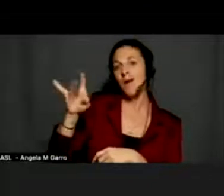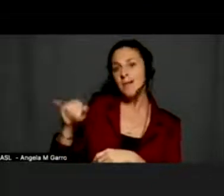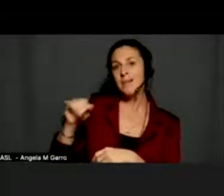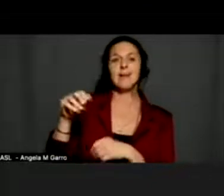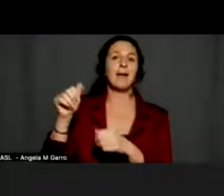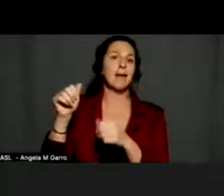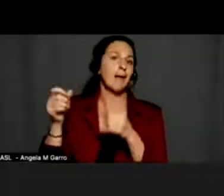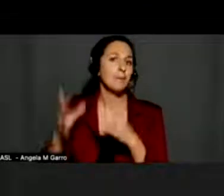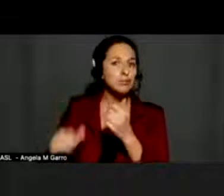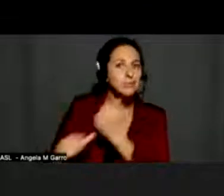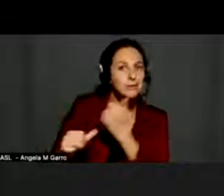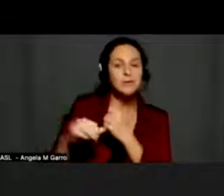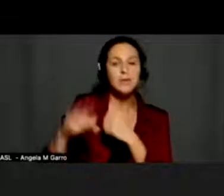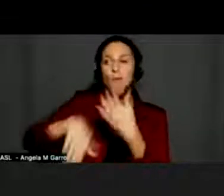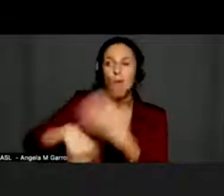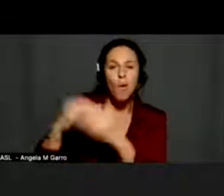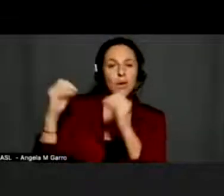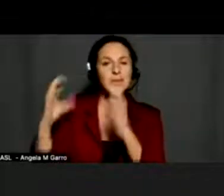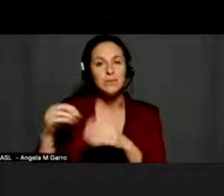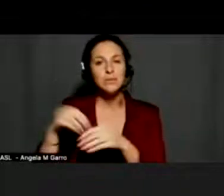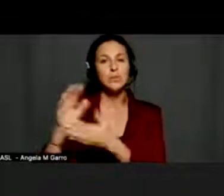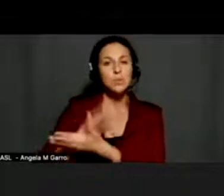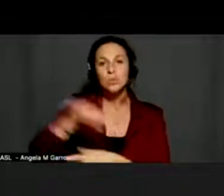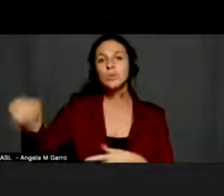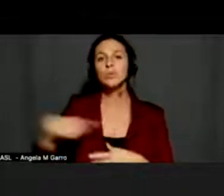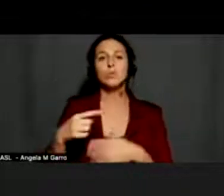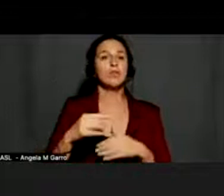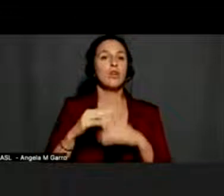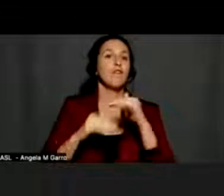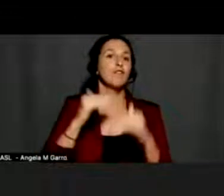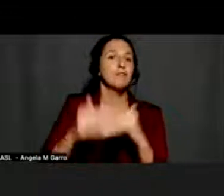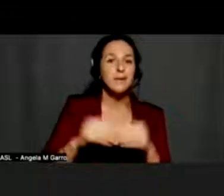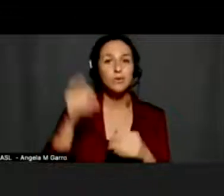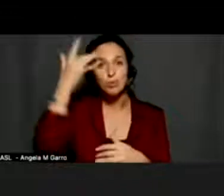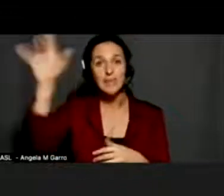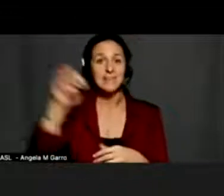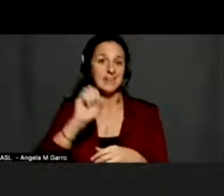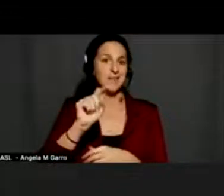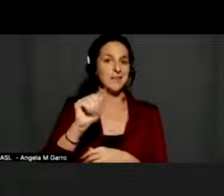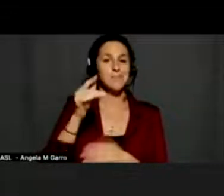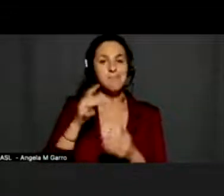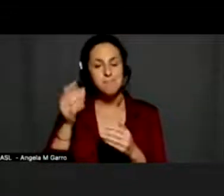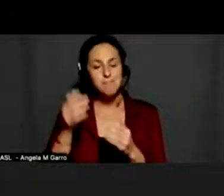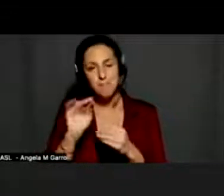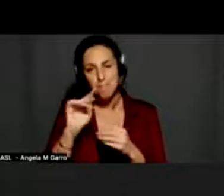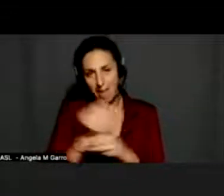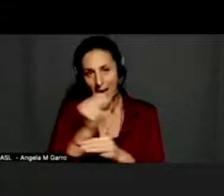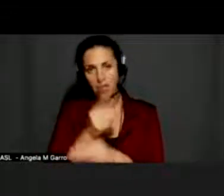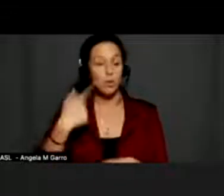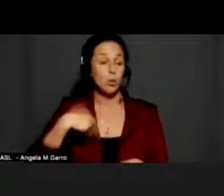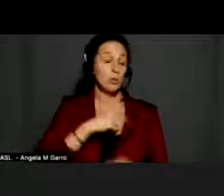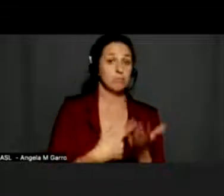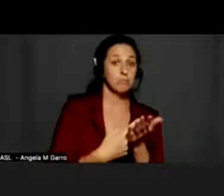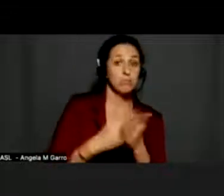all the teachers out in the schools. Footsteps to Brilliance in ST Math, which you've talked about before, and the